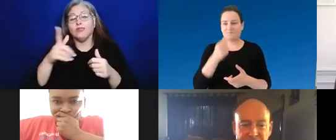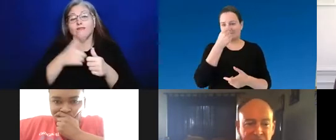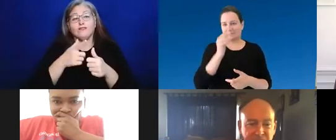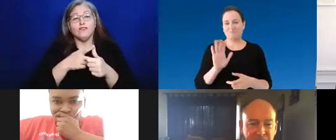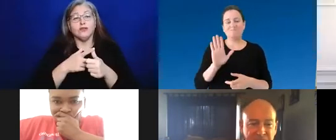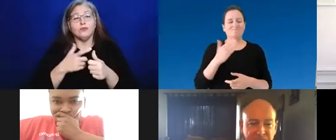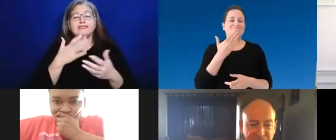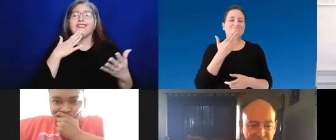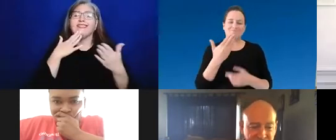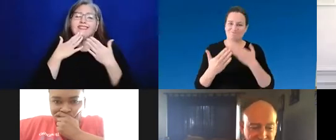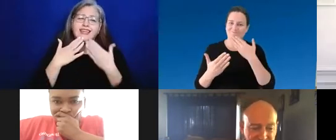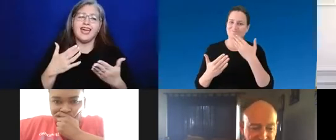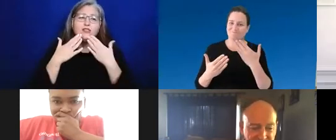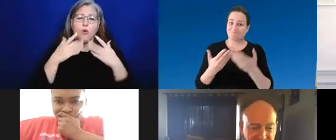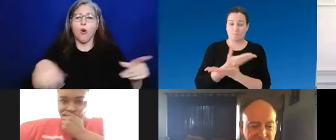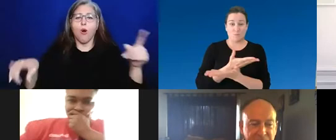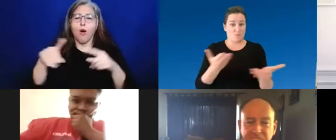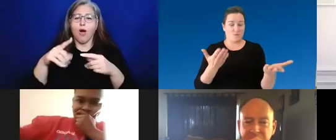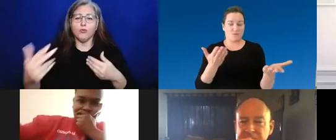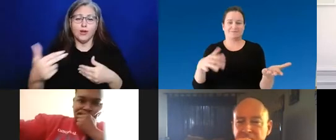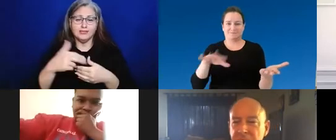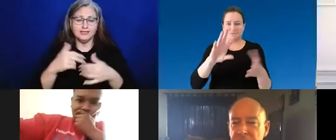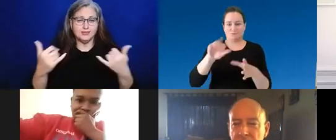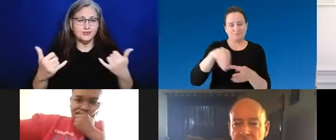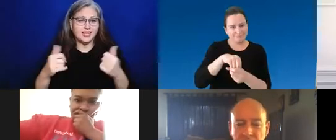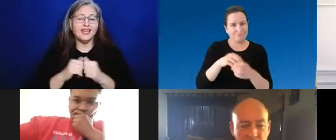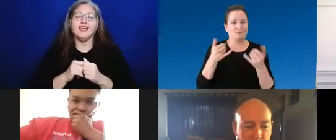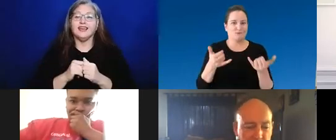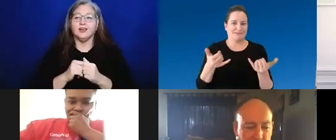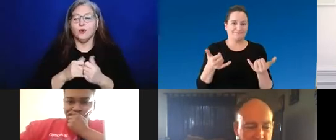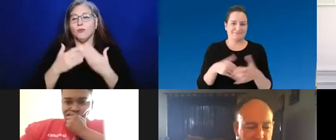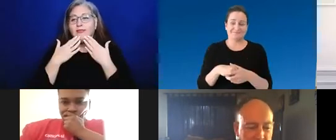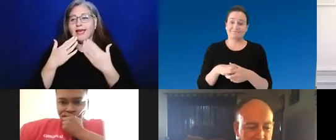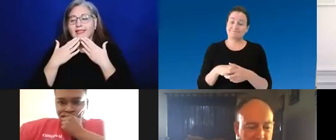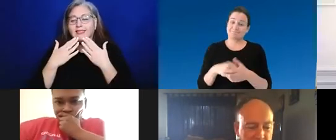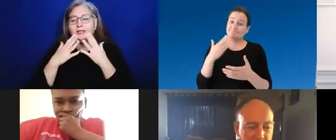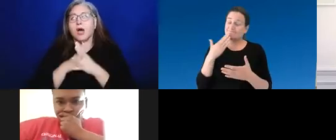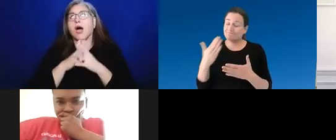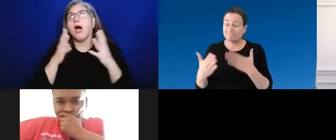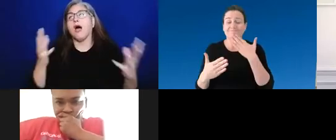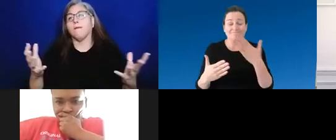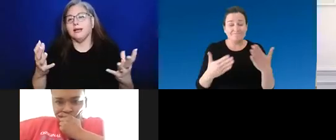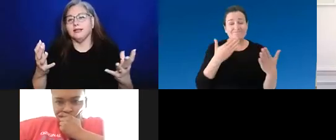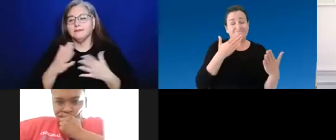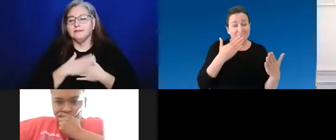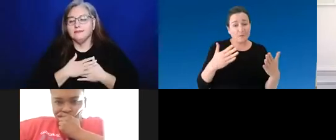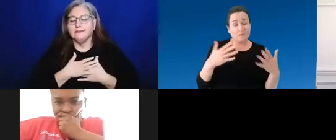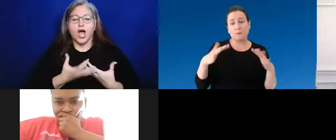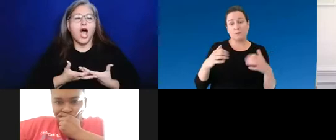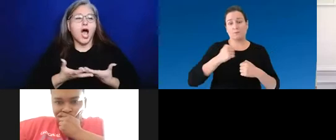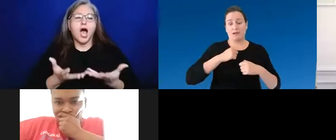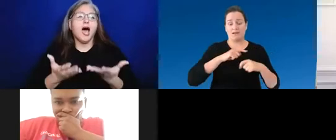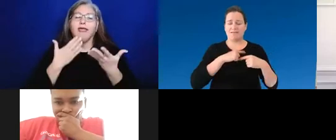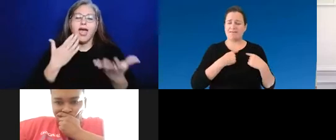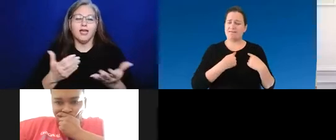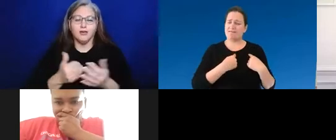thank everyone who participated today. And, you know, thank you so much from the bottom of my heart. And